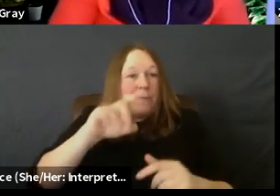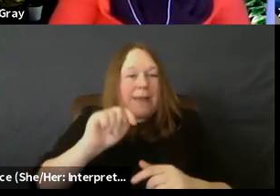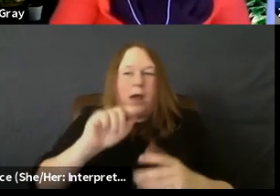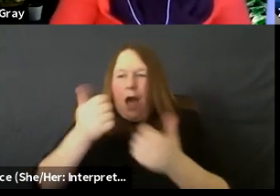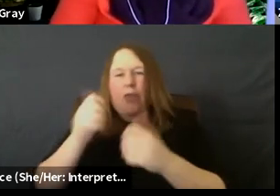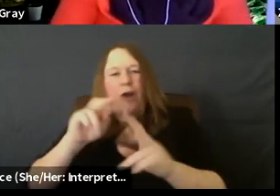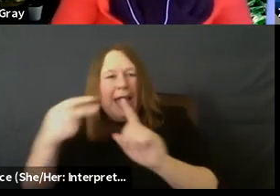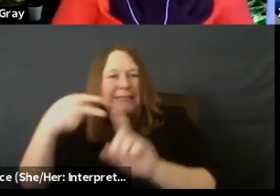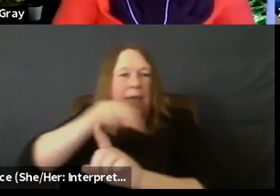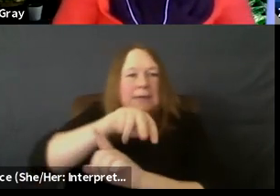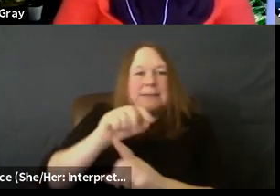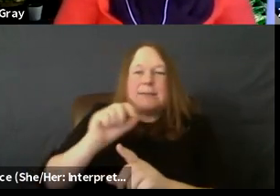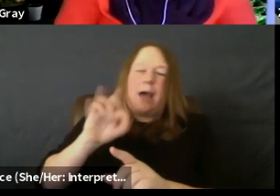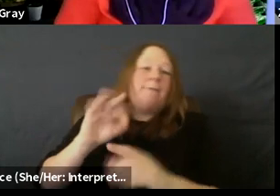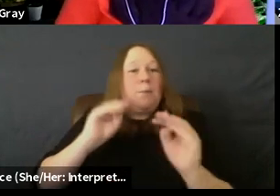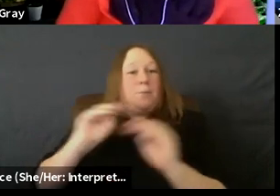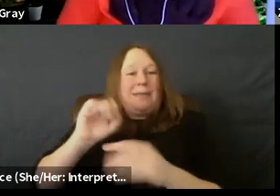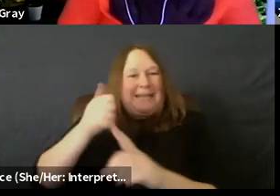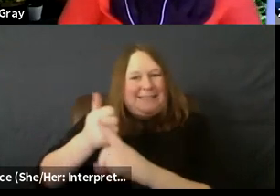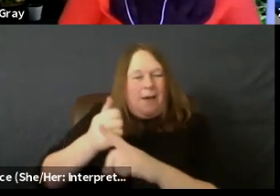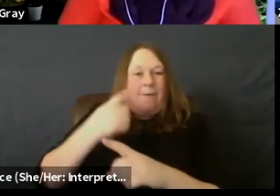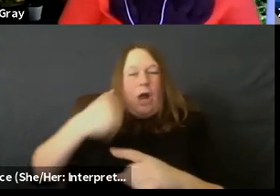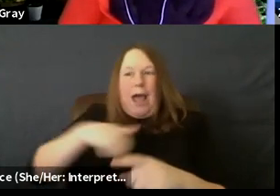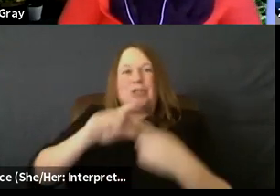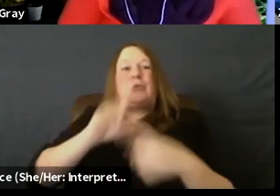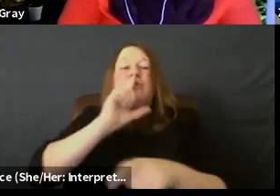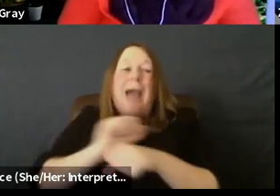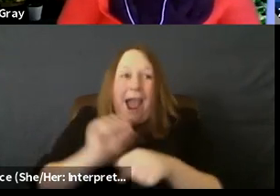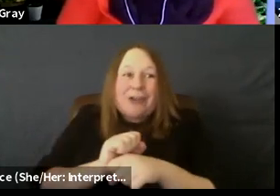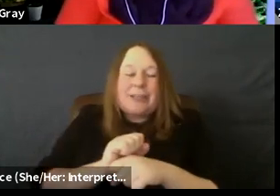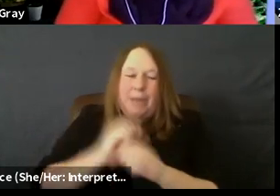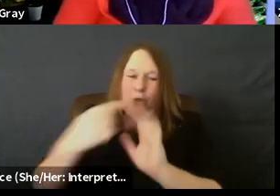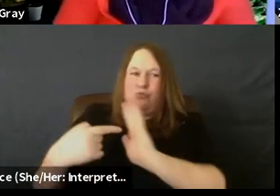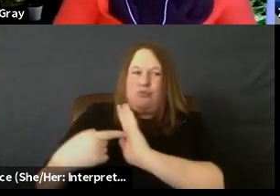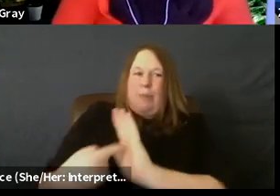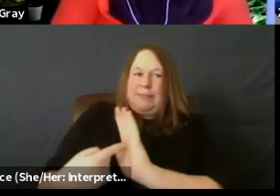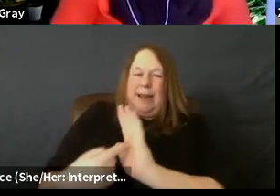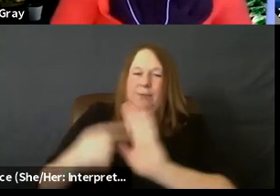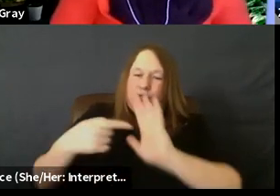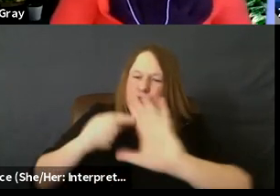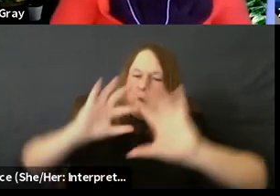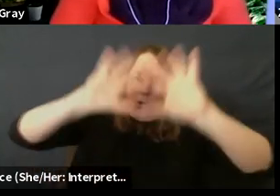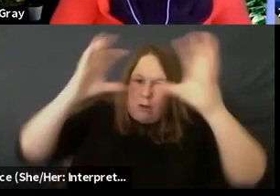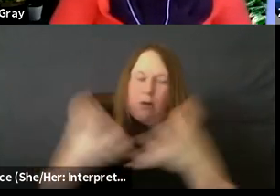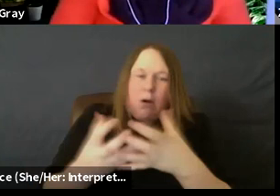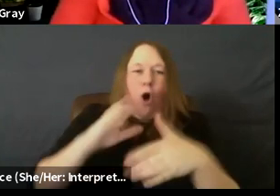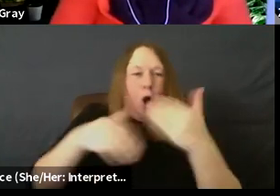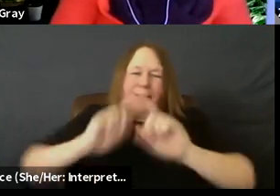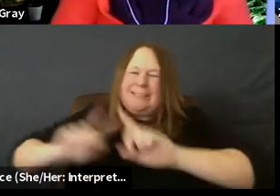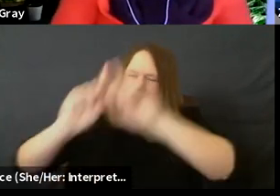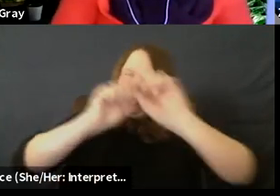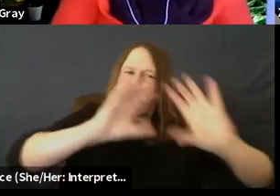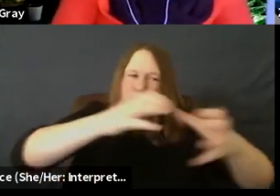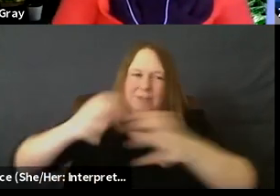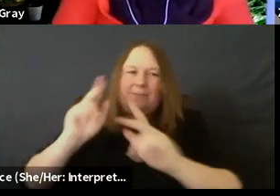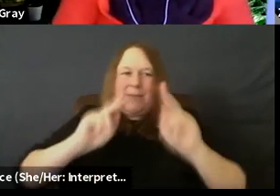other aspects of the movement, in order for us really to be representative of all of the groups of people